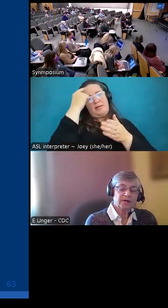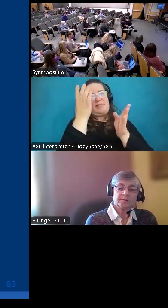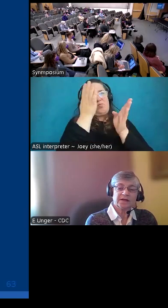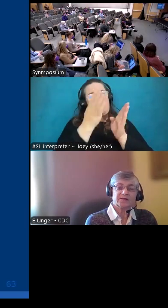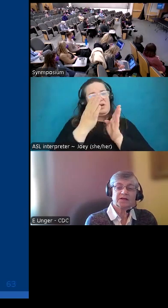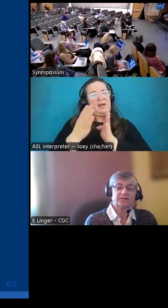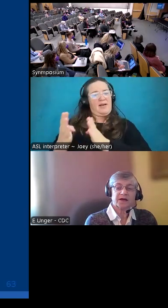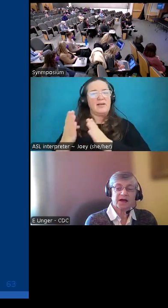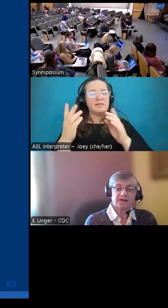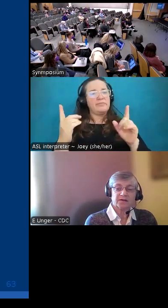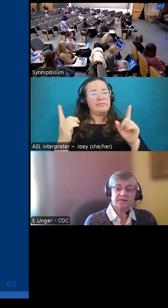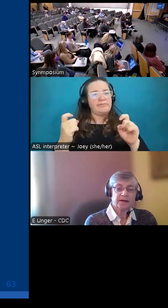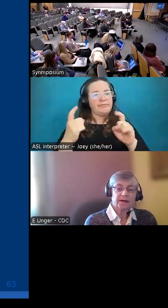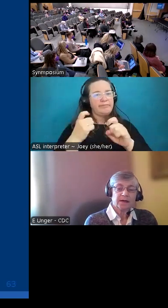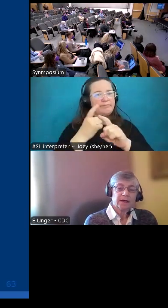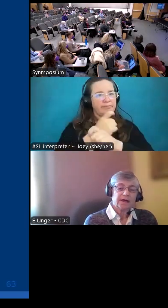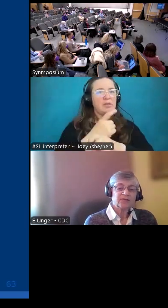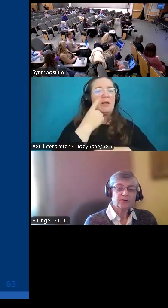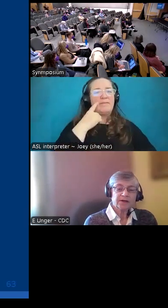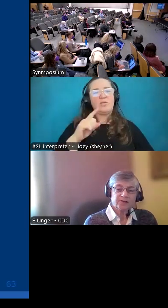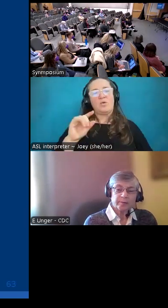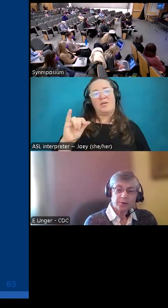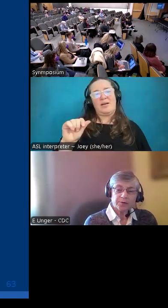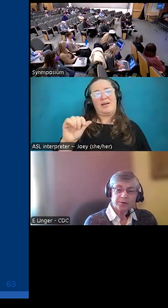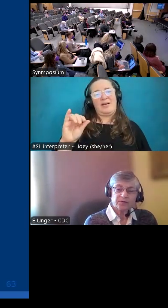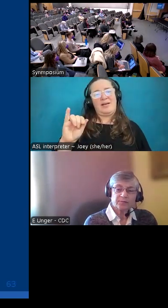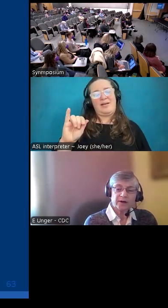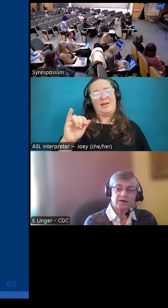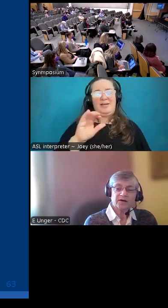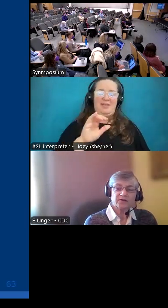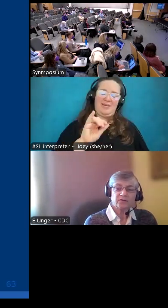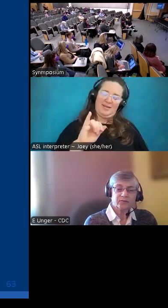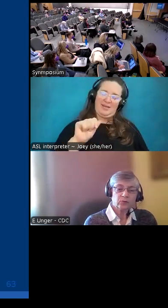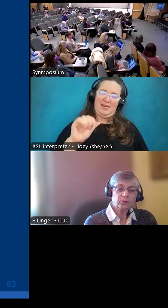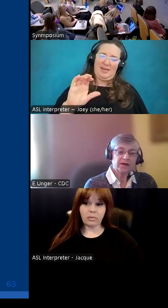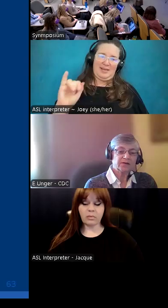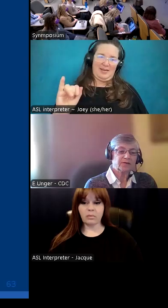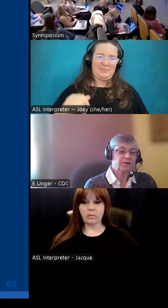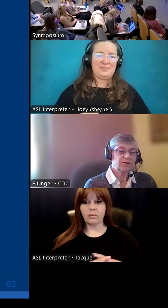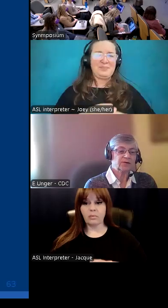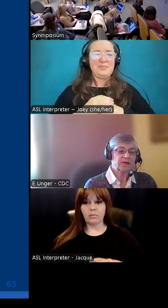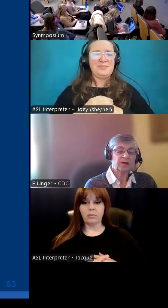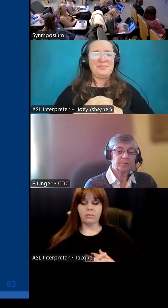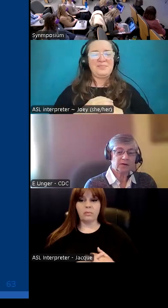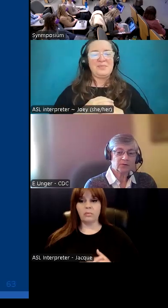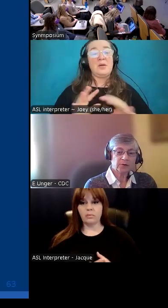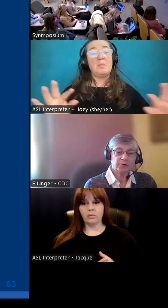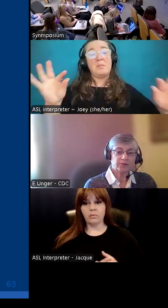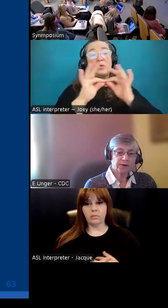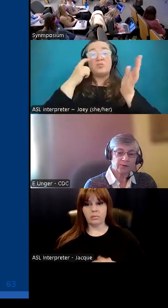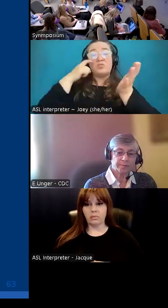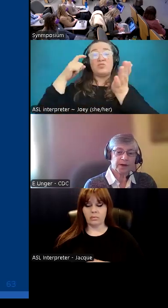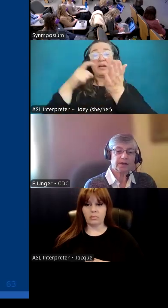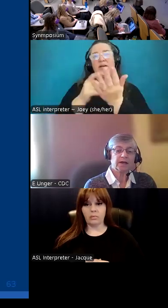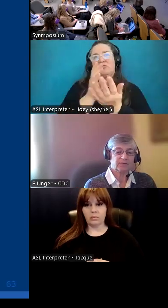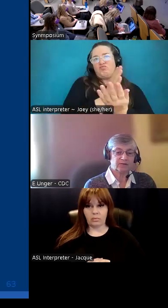about the complexity of AHRQs. It certainly is important to recognize the full range of illnesses that can be